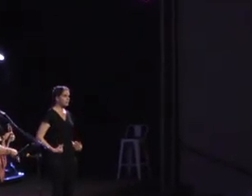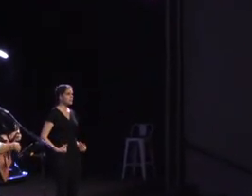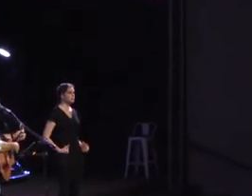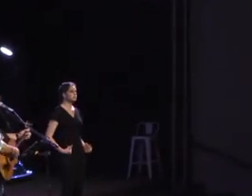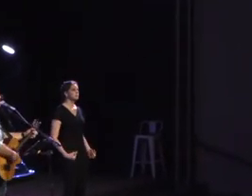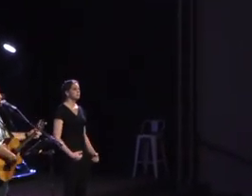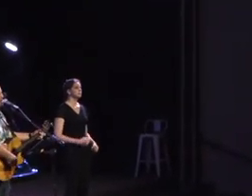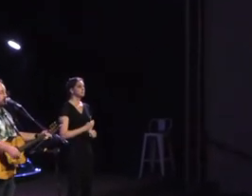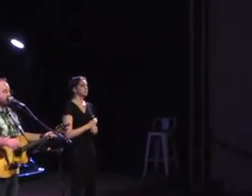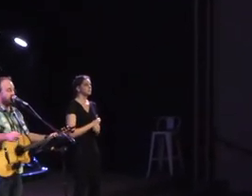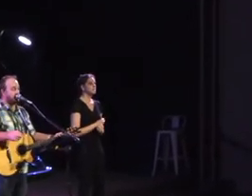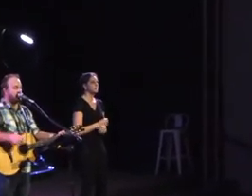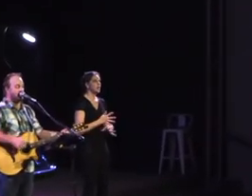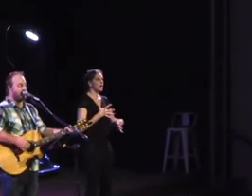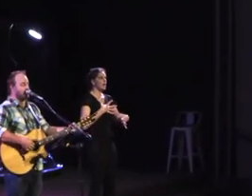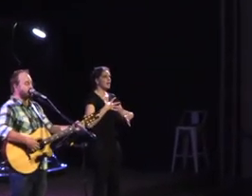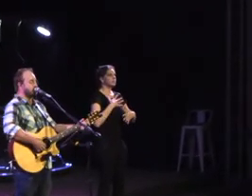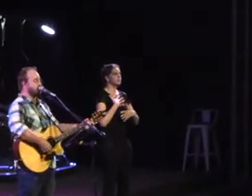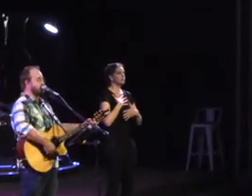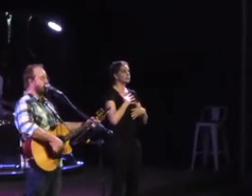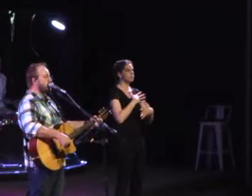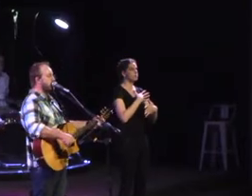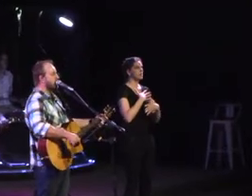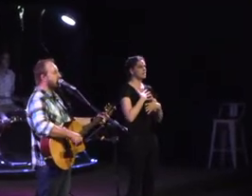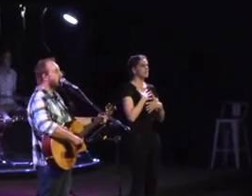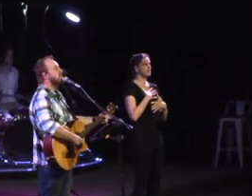body began to